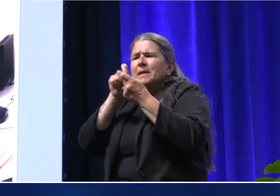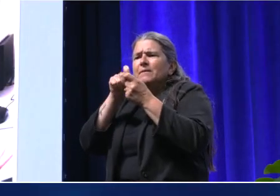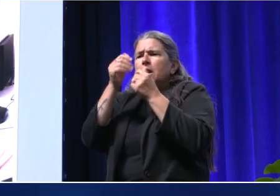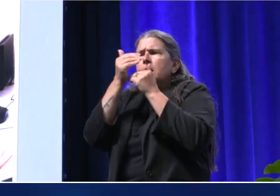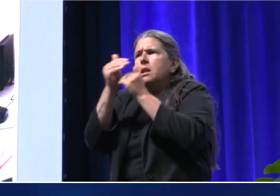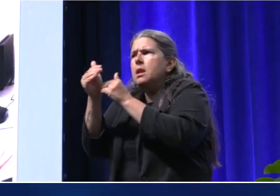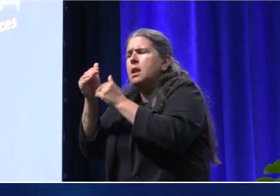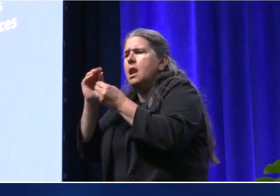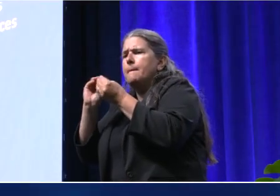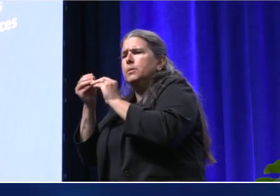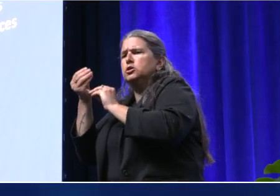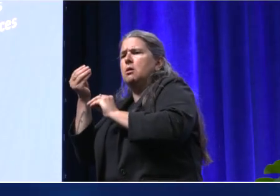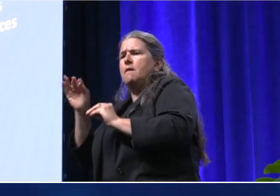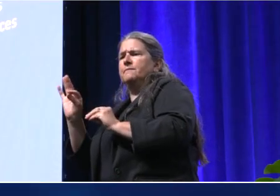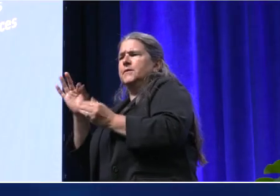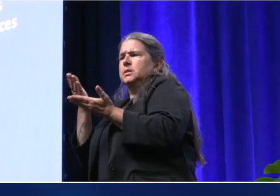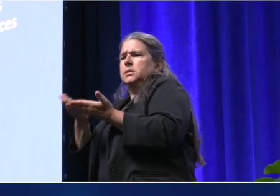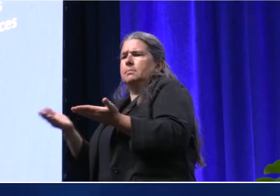for.